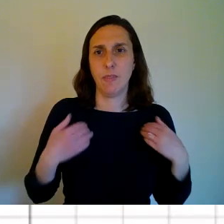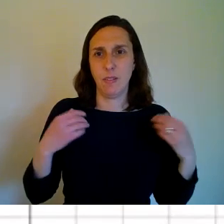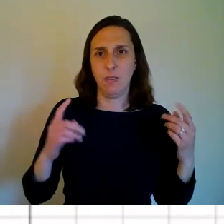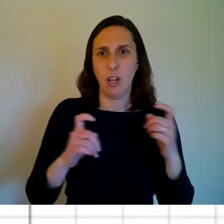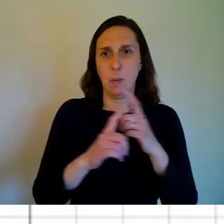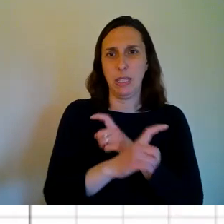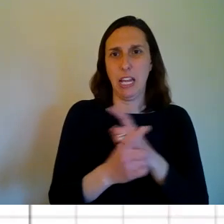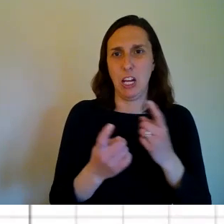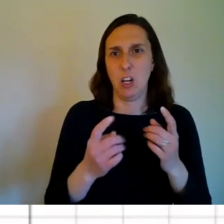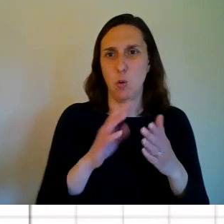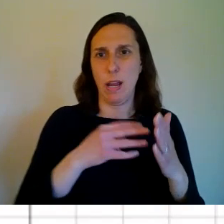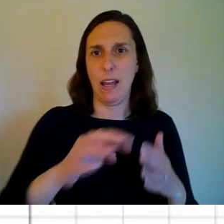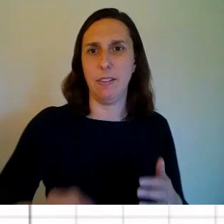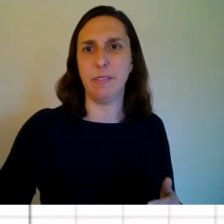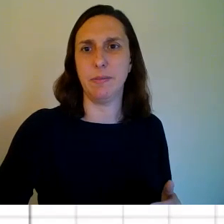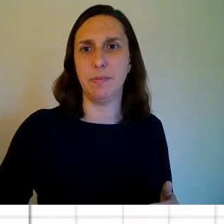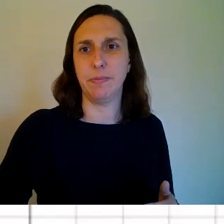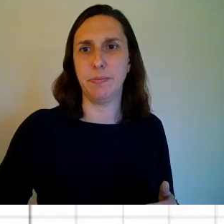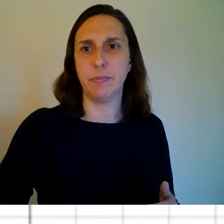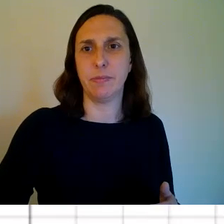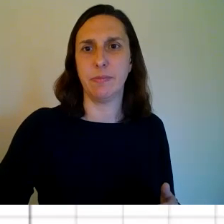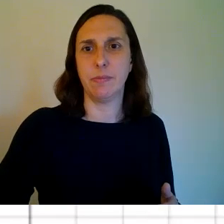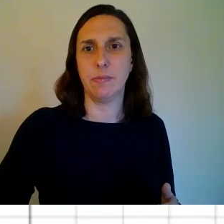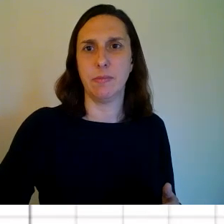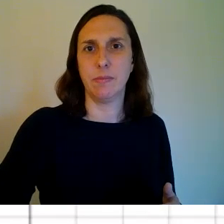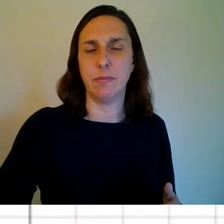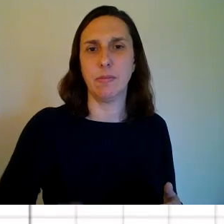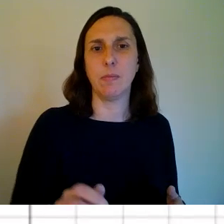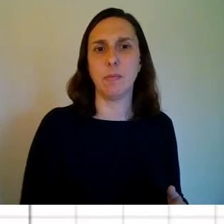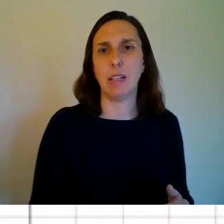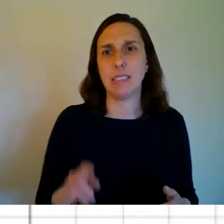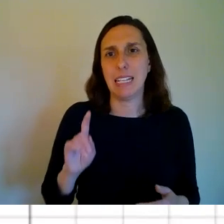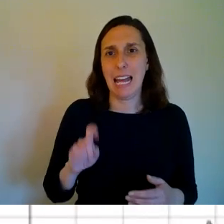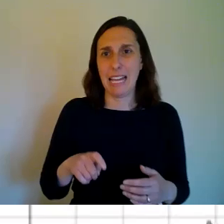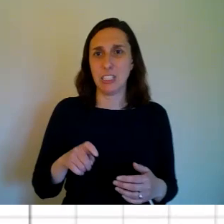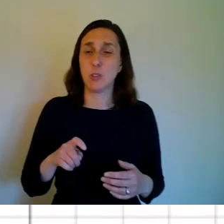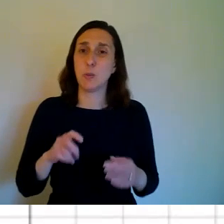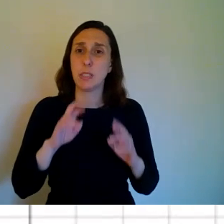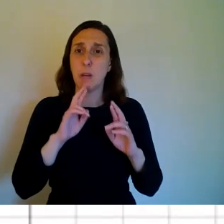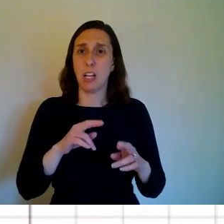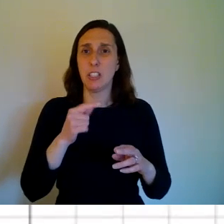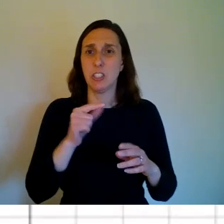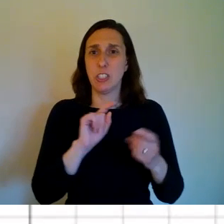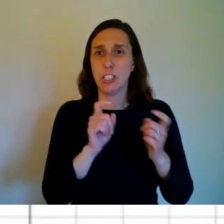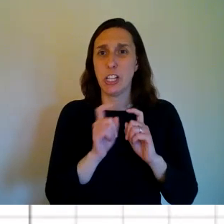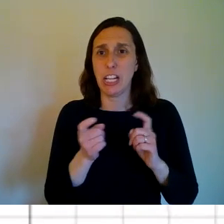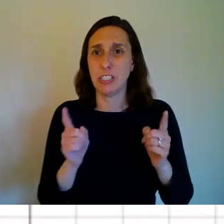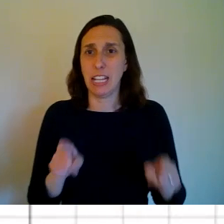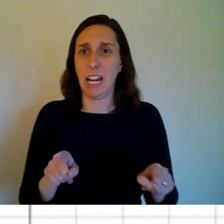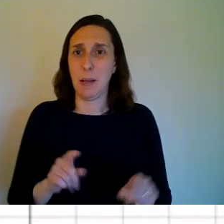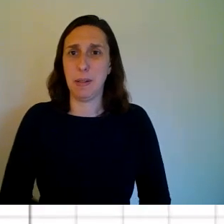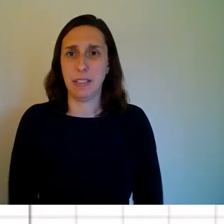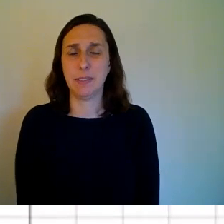because the function has to respond to the two changes. that are going on. Notice it still